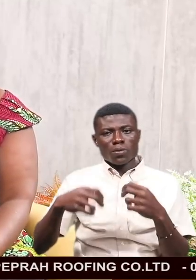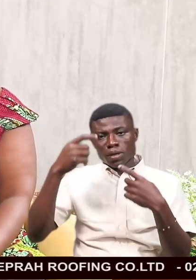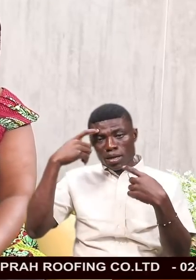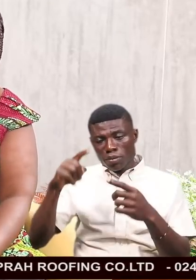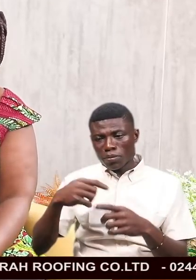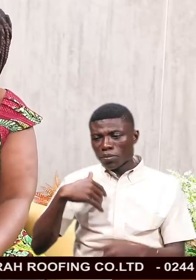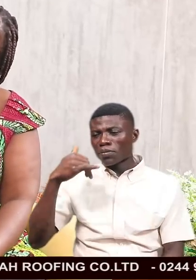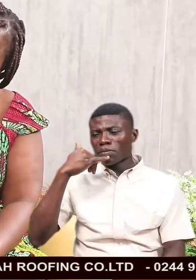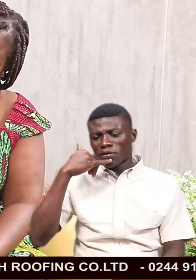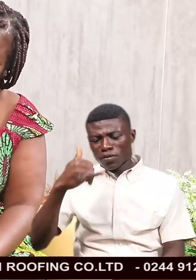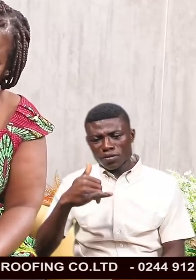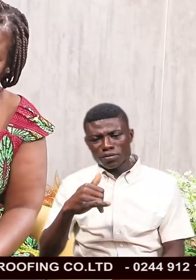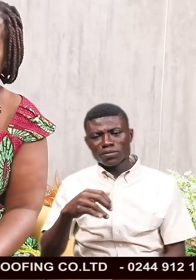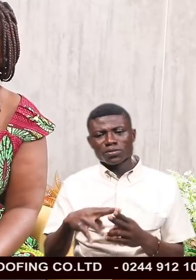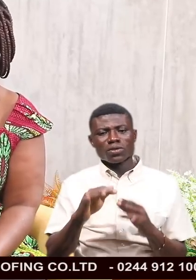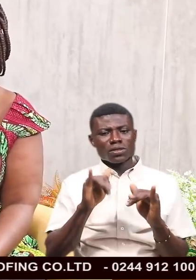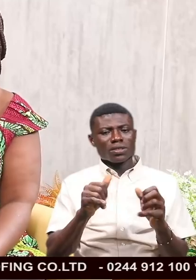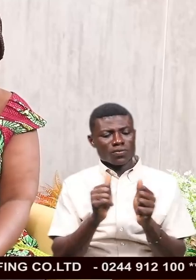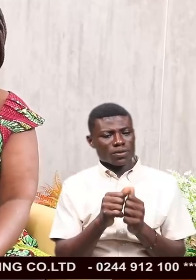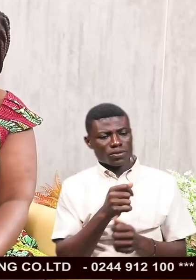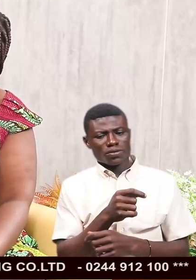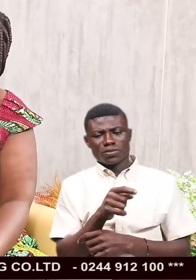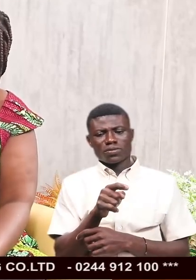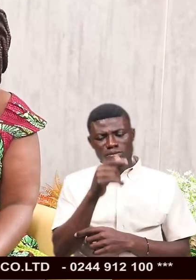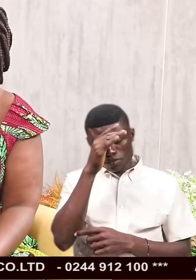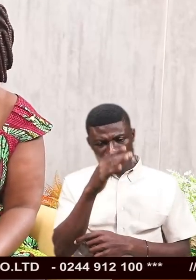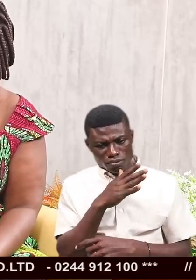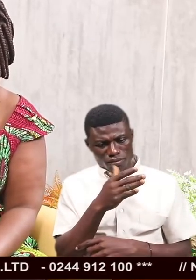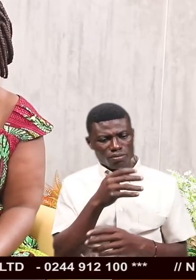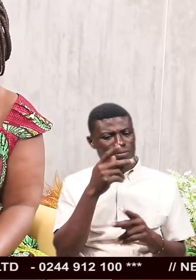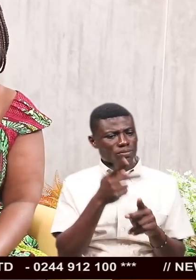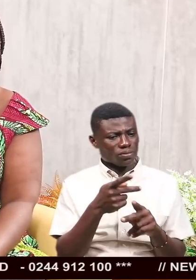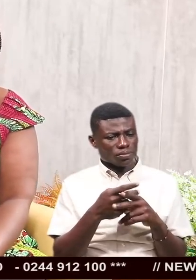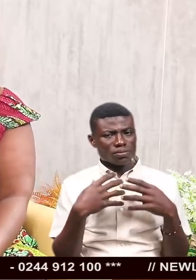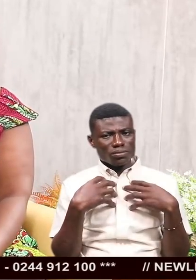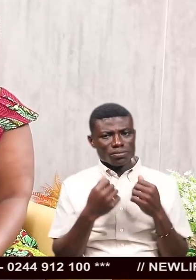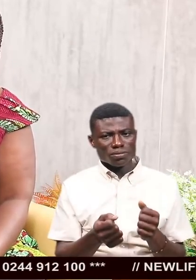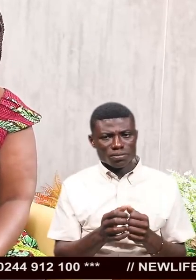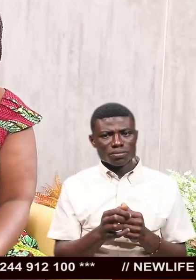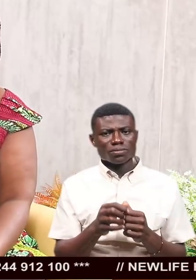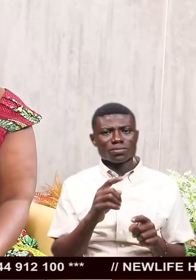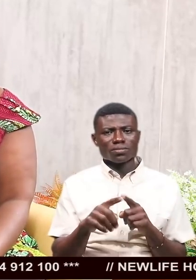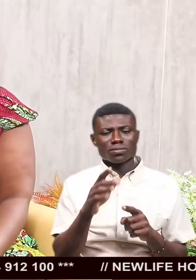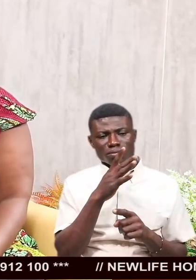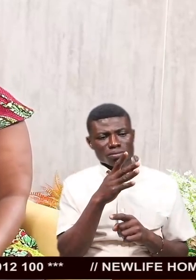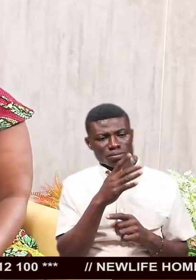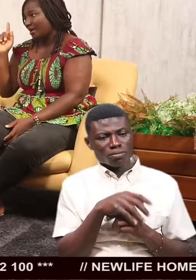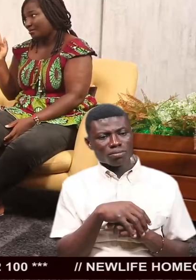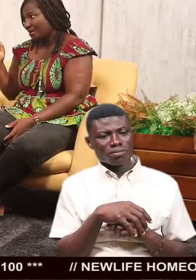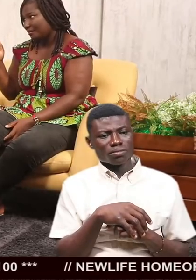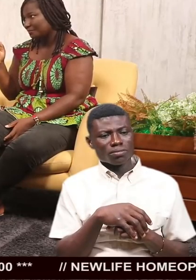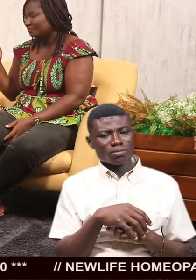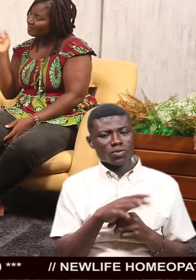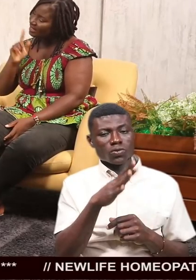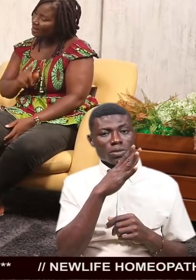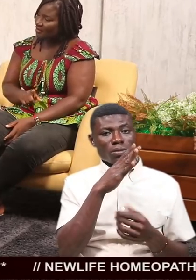baye. Or ne money bet na ye. Mu hostino. Mama, oh mammy, we ain't na wa